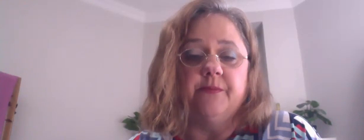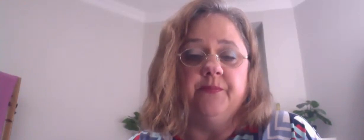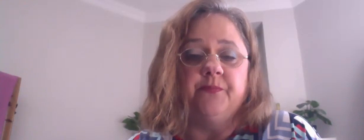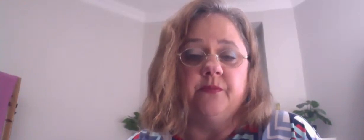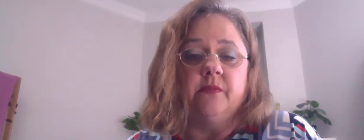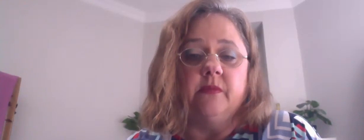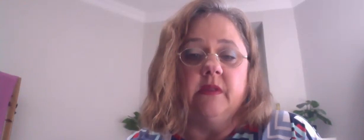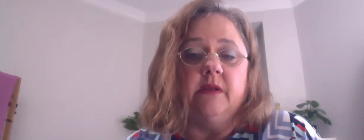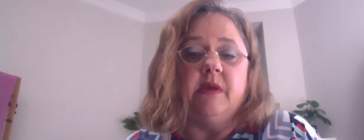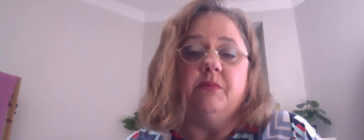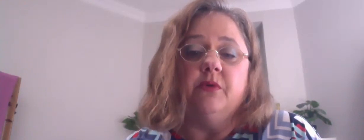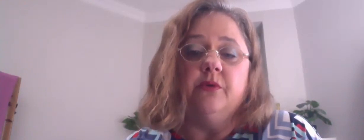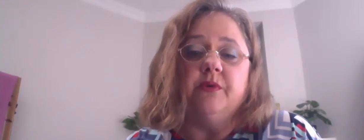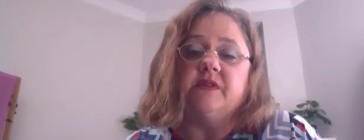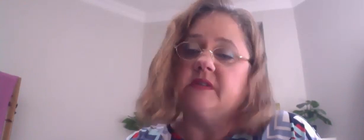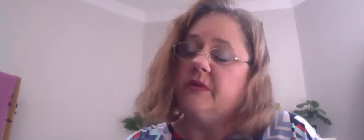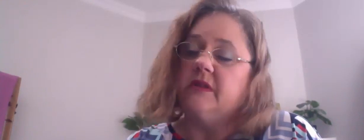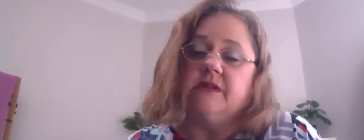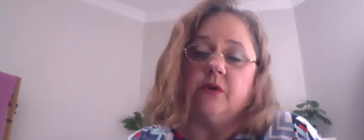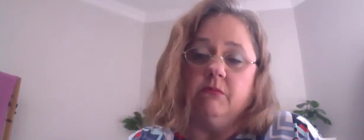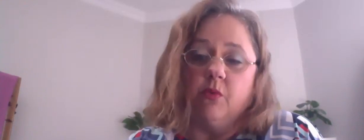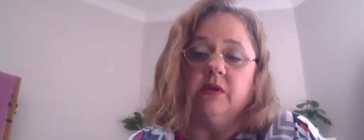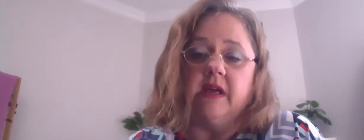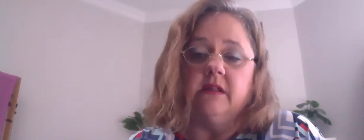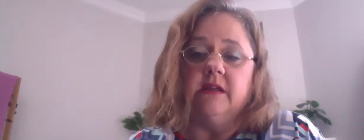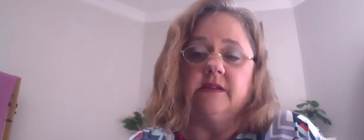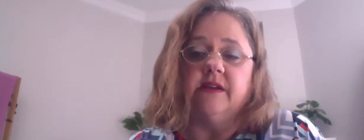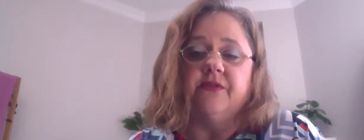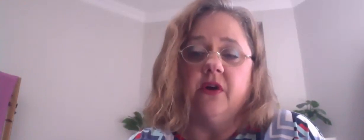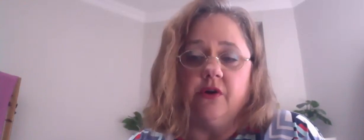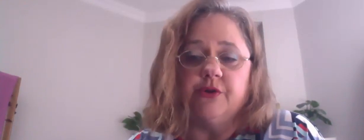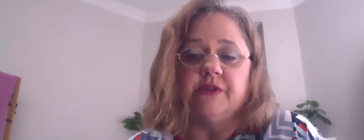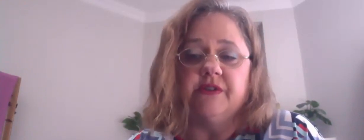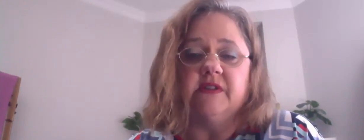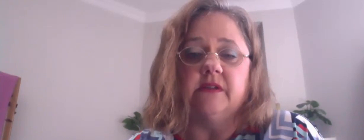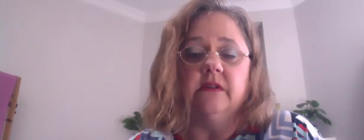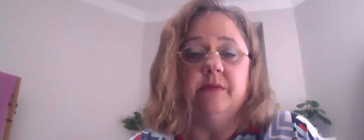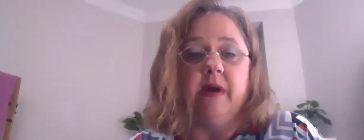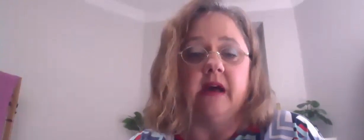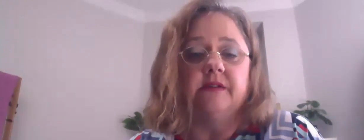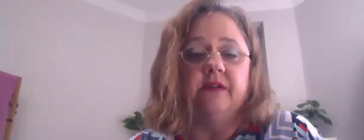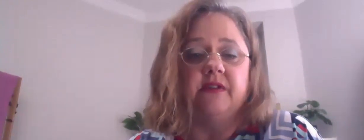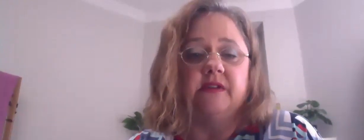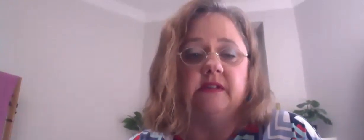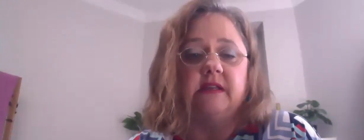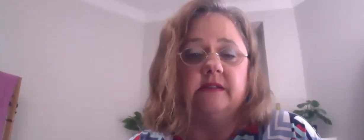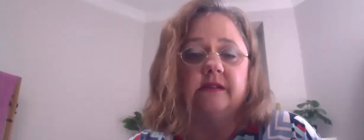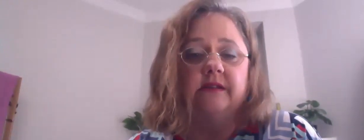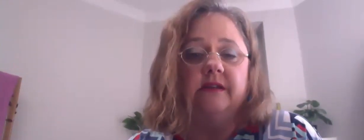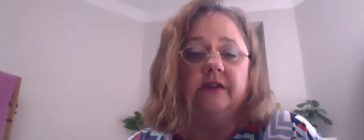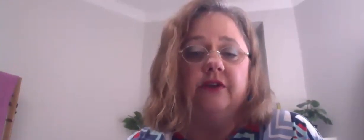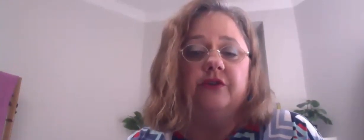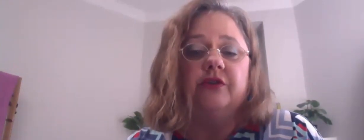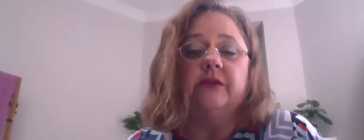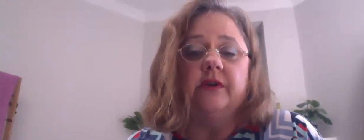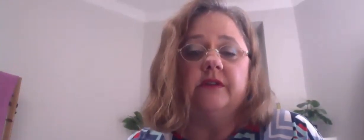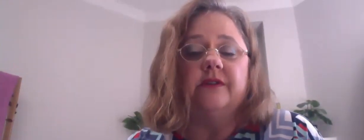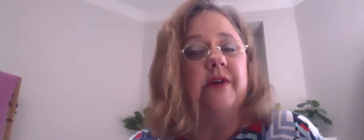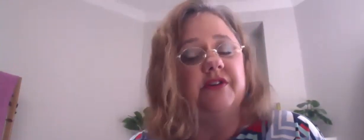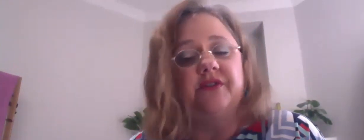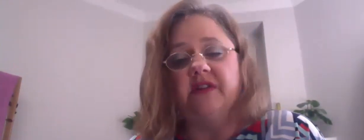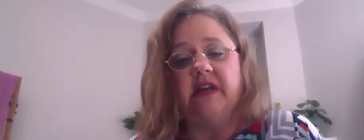risk. People with disabilities are more likely to suffer the harshest physical impact of this disease. Just